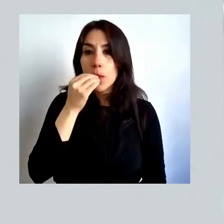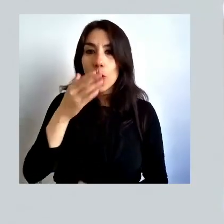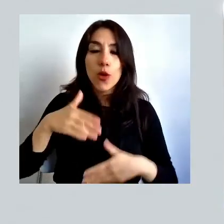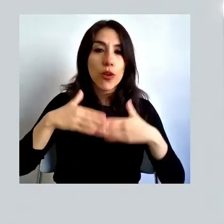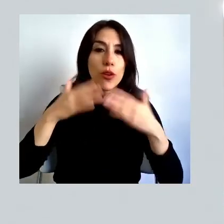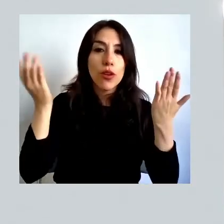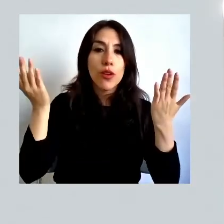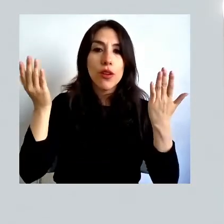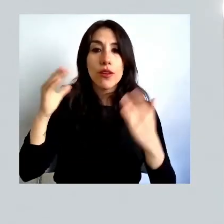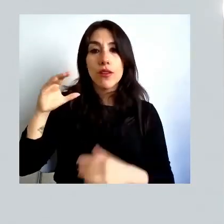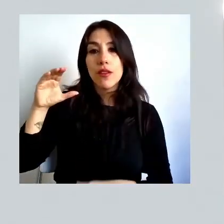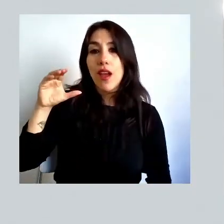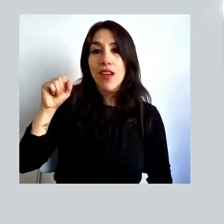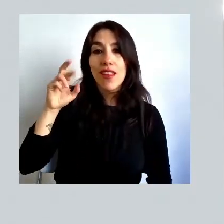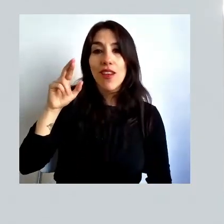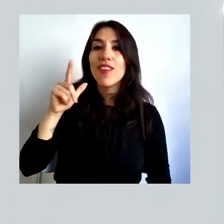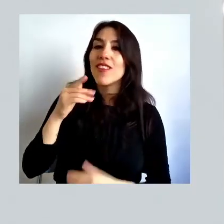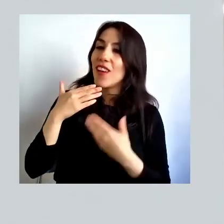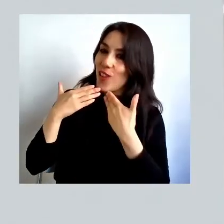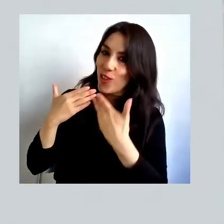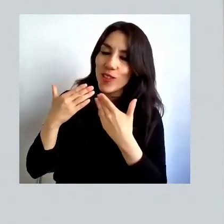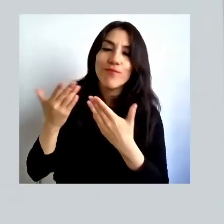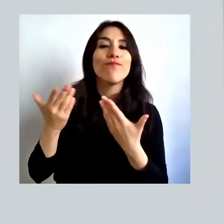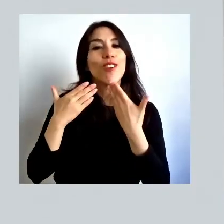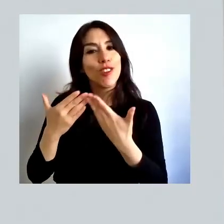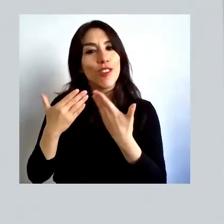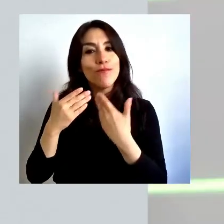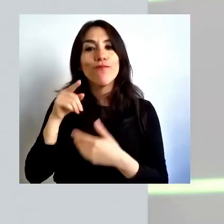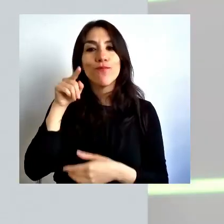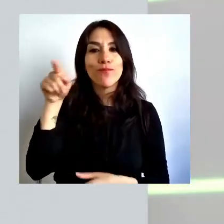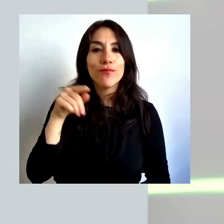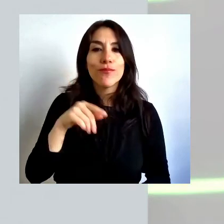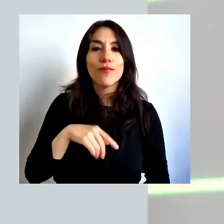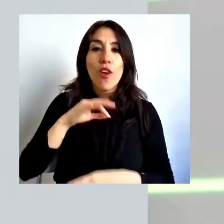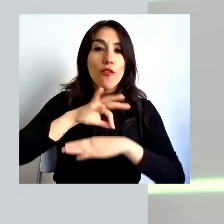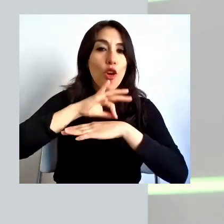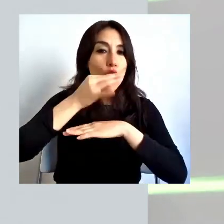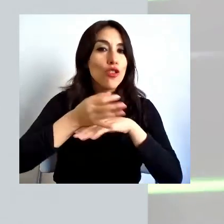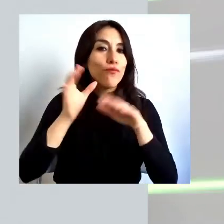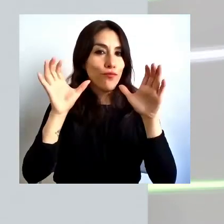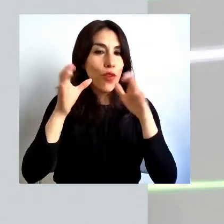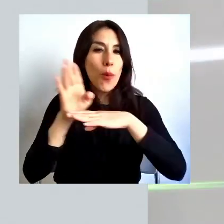much for being here. Good morning, Carolina, and thank you for the invitation.